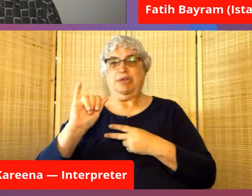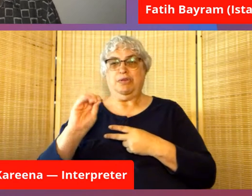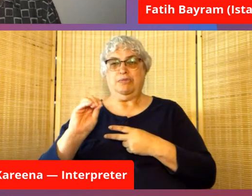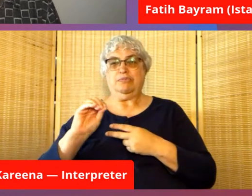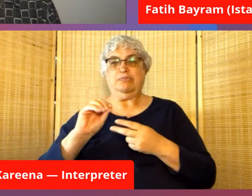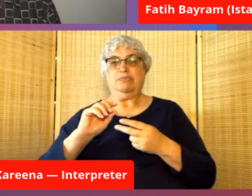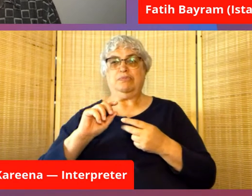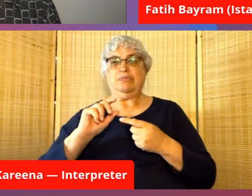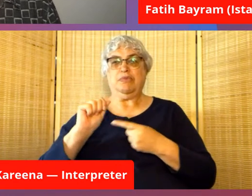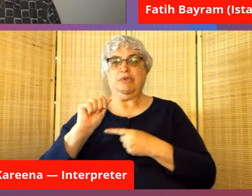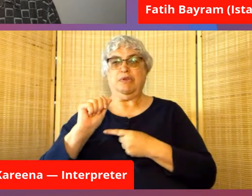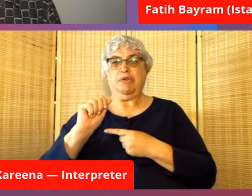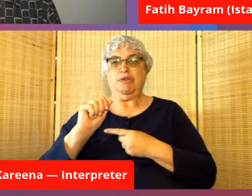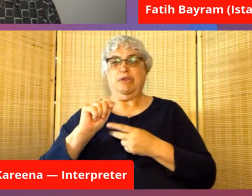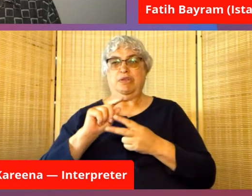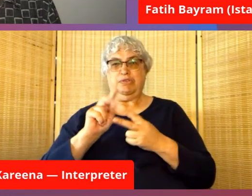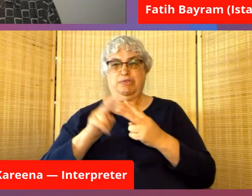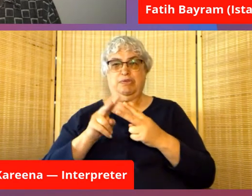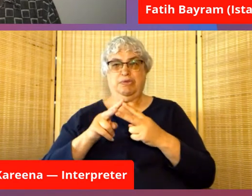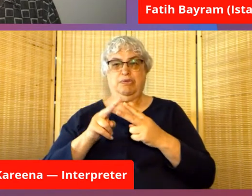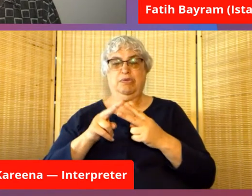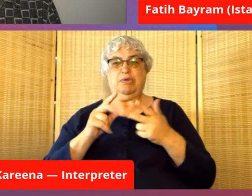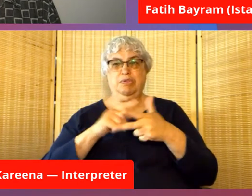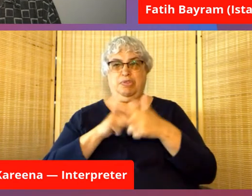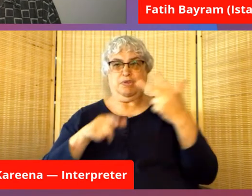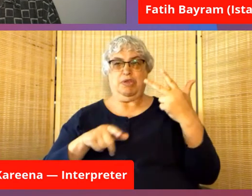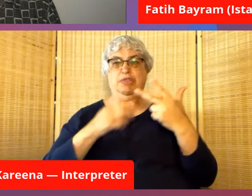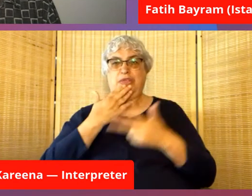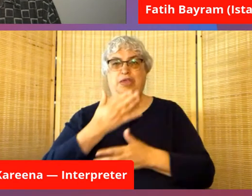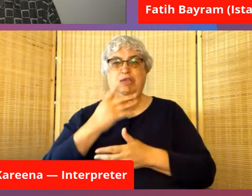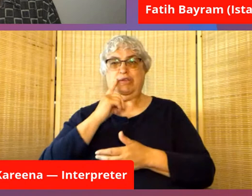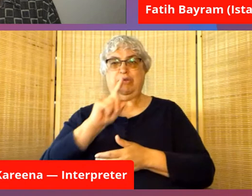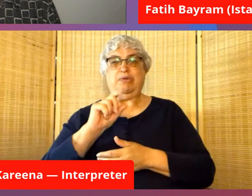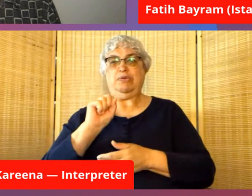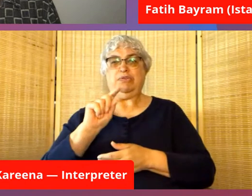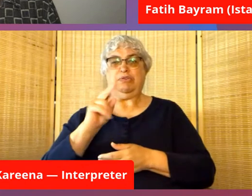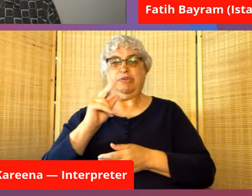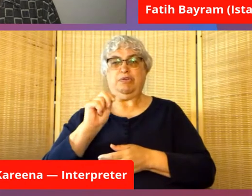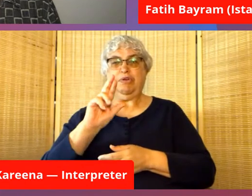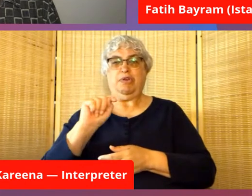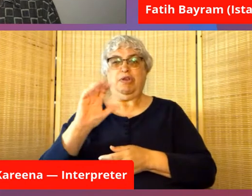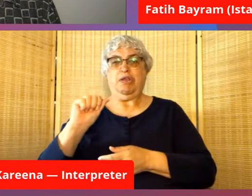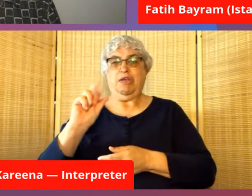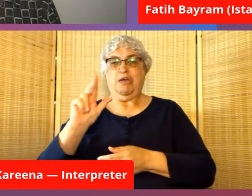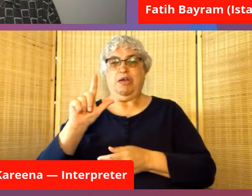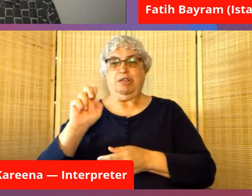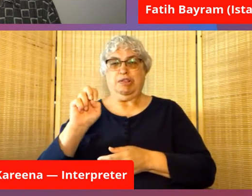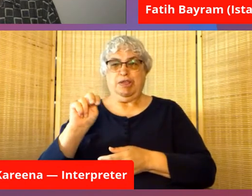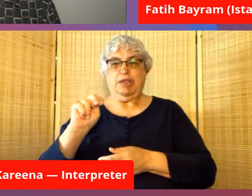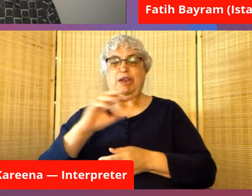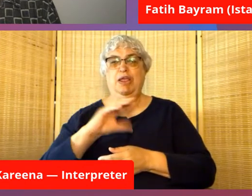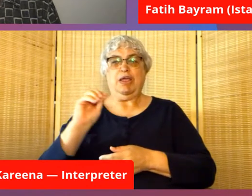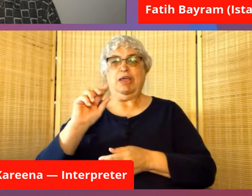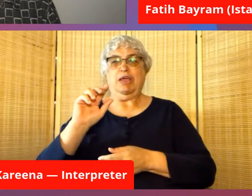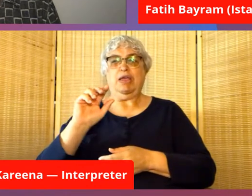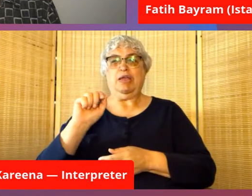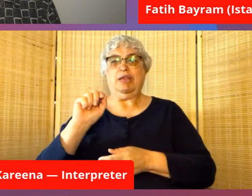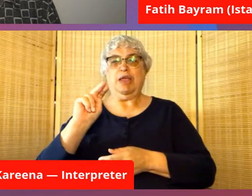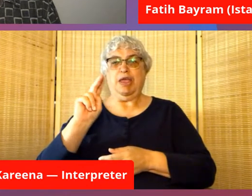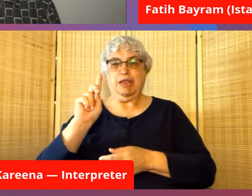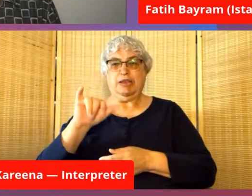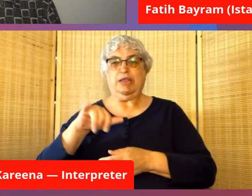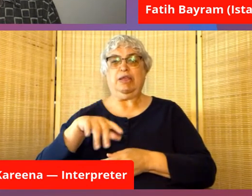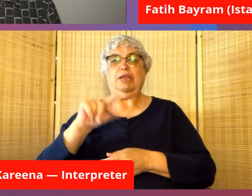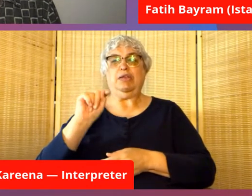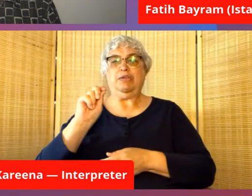Aslihan and Arturo Erkishi. I'd like to thank you, Stuart, and Carleen, Tony, Andy, for this valuable gathering.